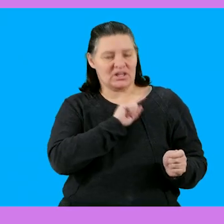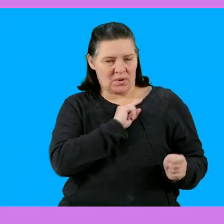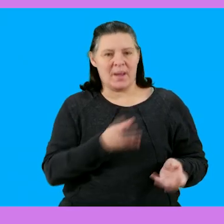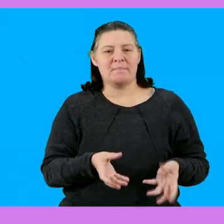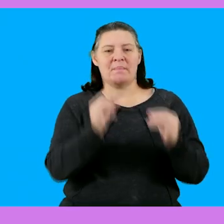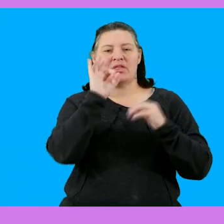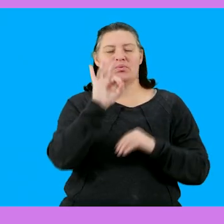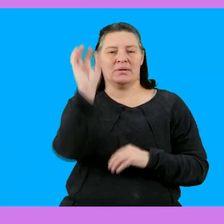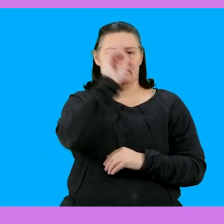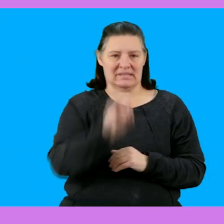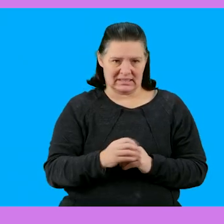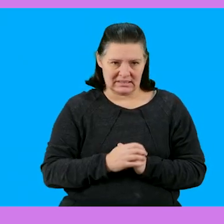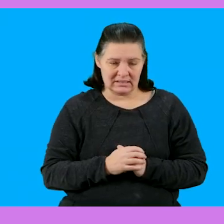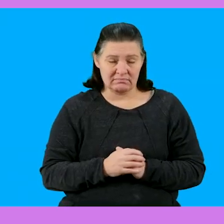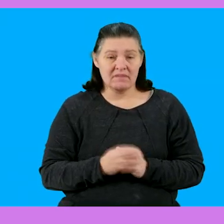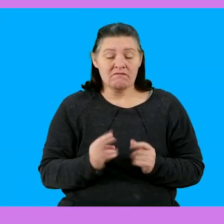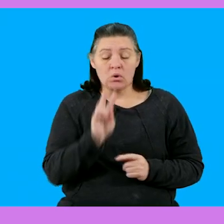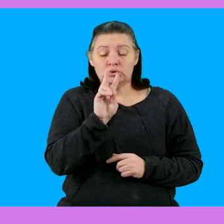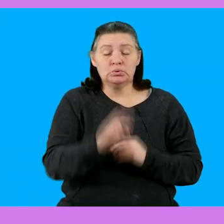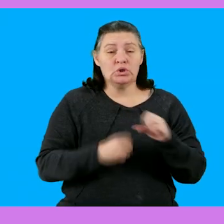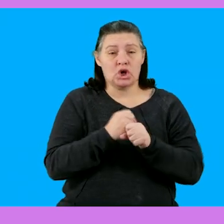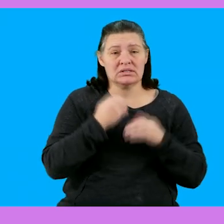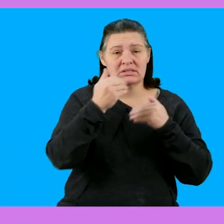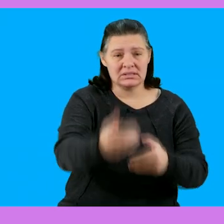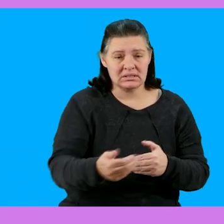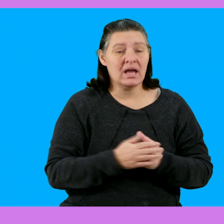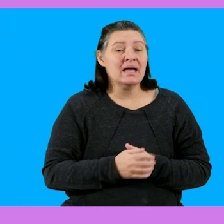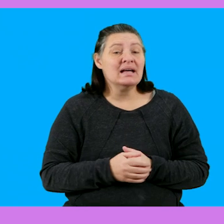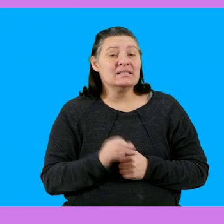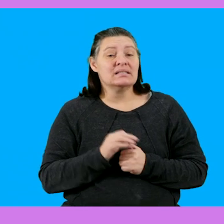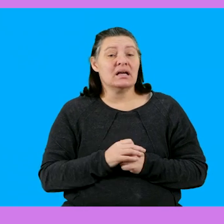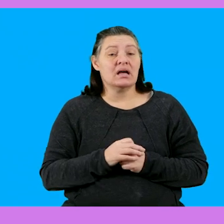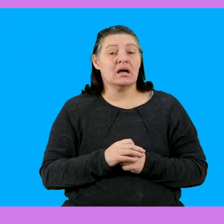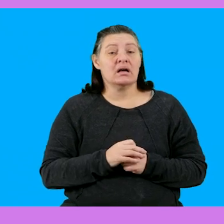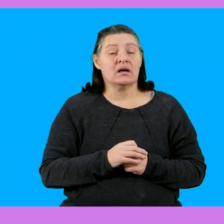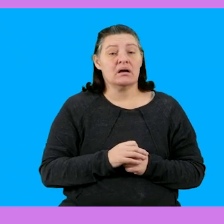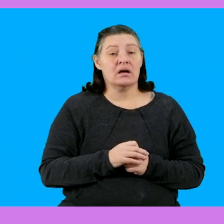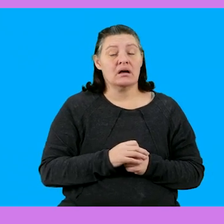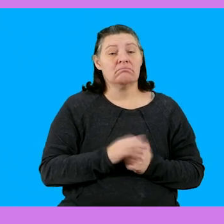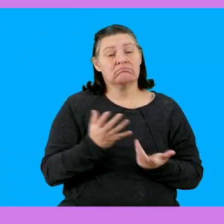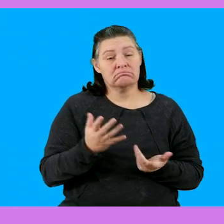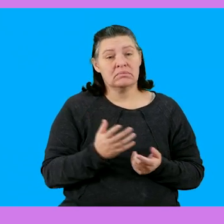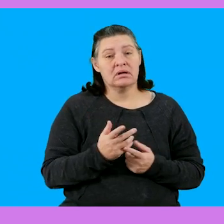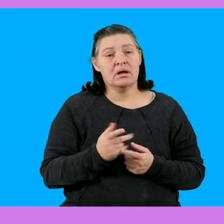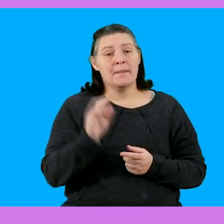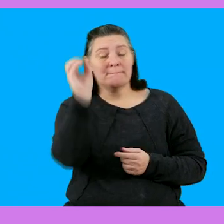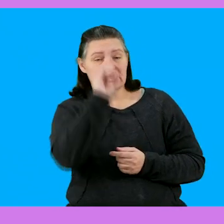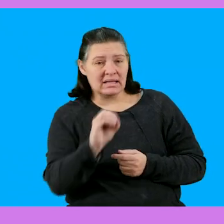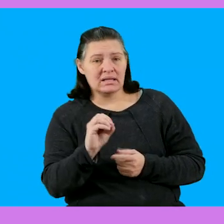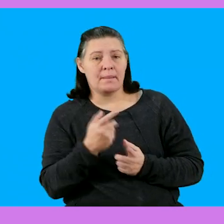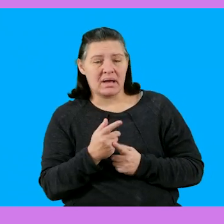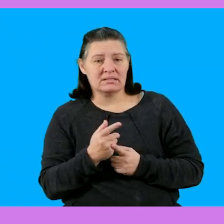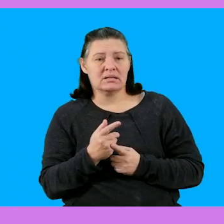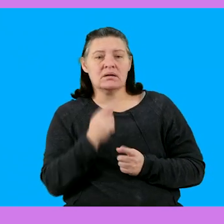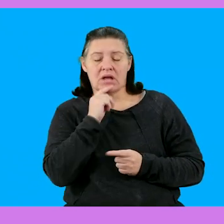3%. And then that's 4 times. If it's for 2 years, it will be 3%, but now 8 times. Then if it's monthly,